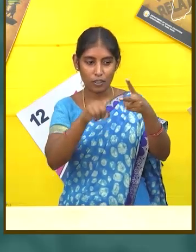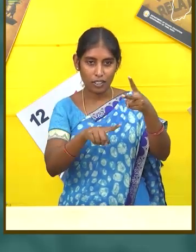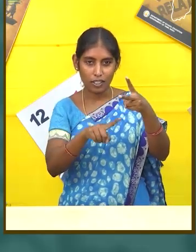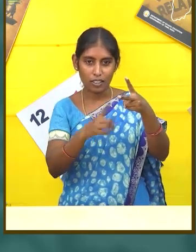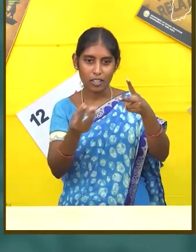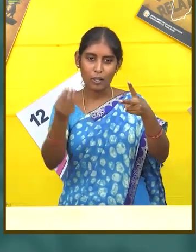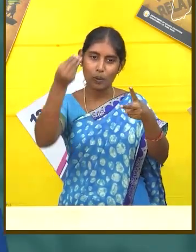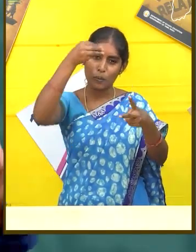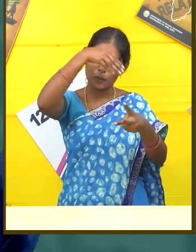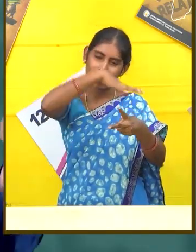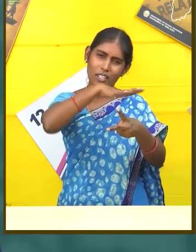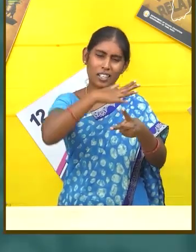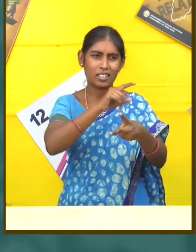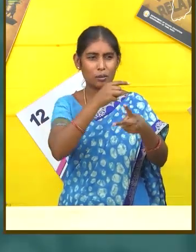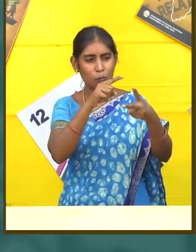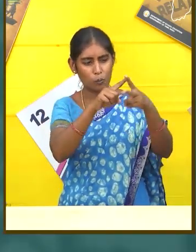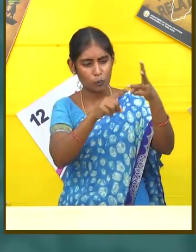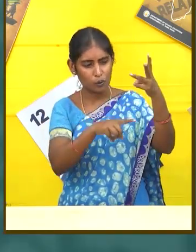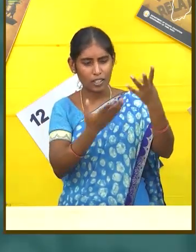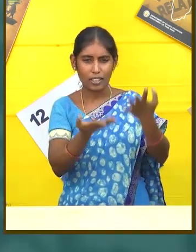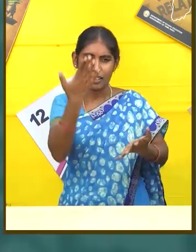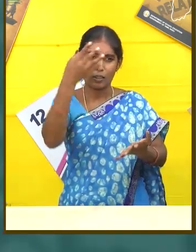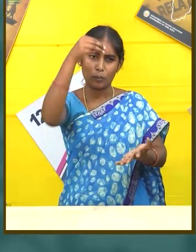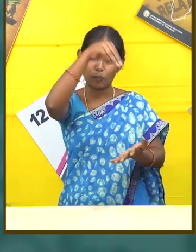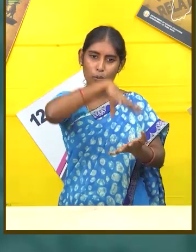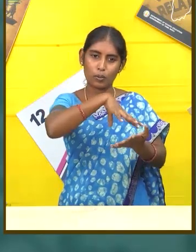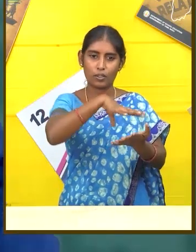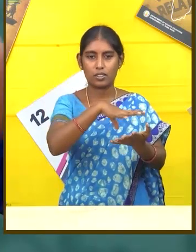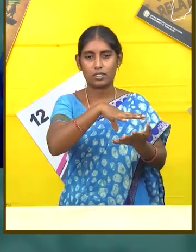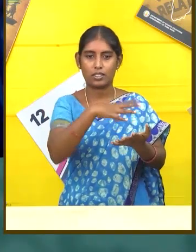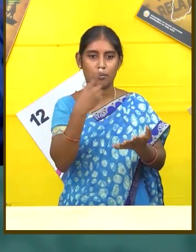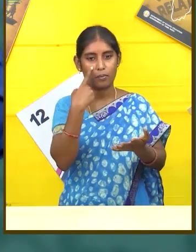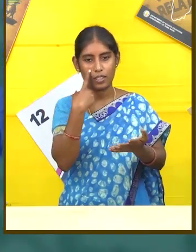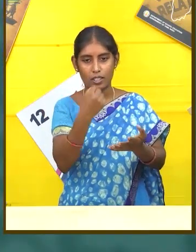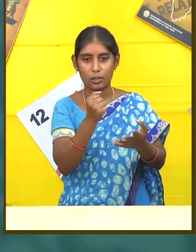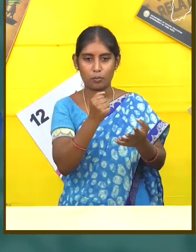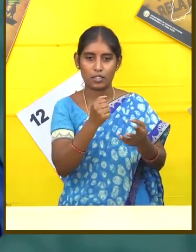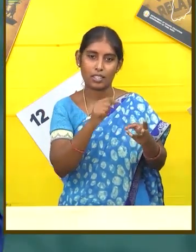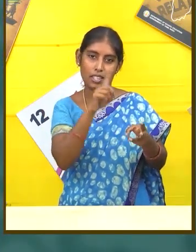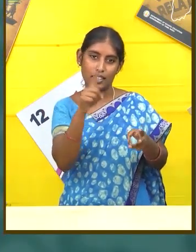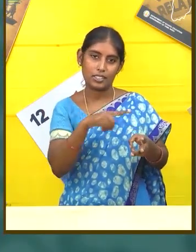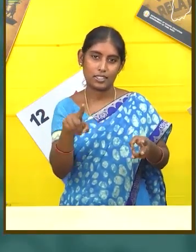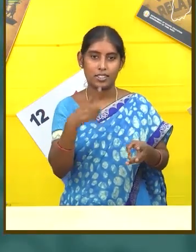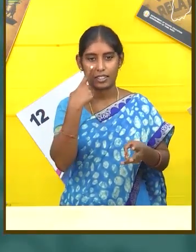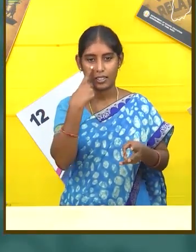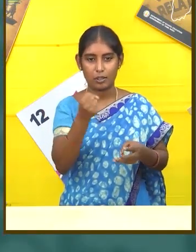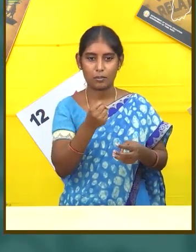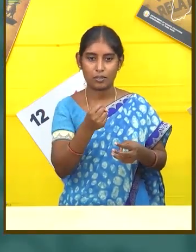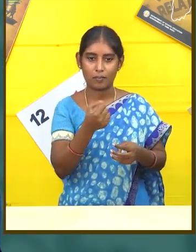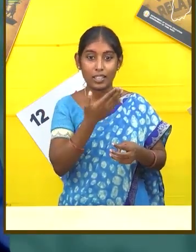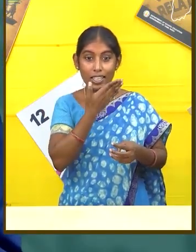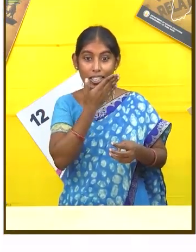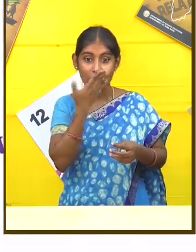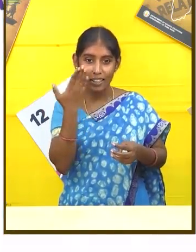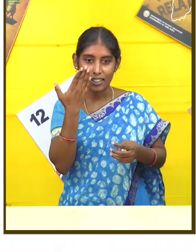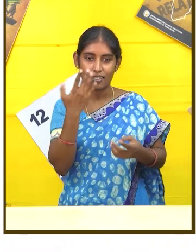3 equations and get the value of z. Any one equation you may select, either 1 or 2 or 3. So, here what I